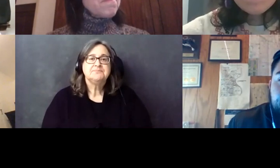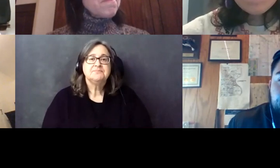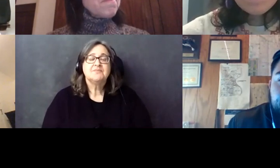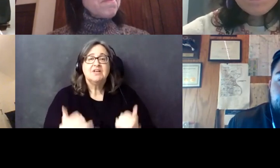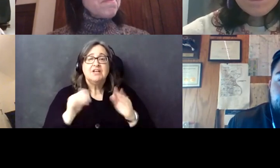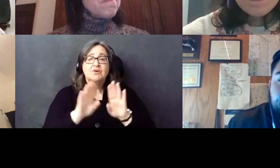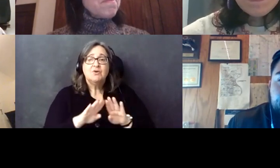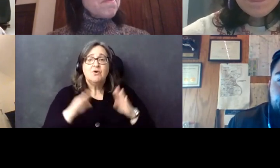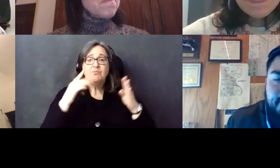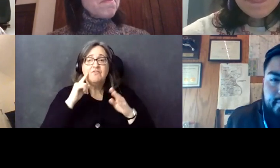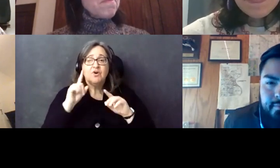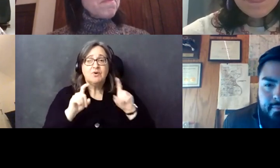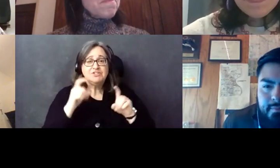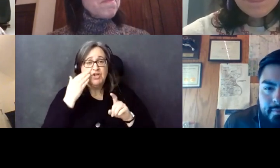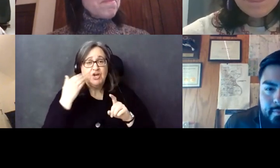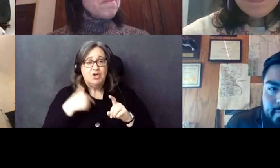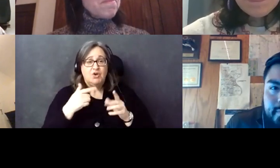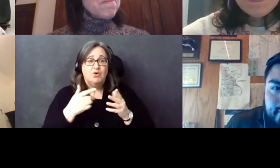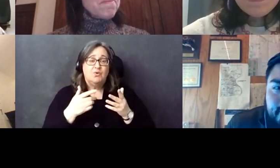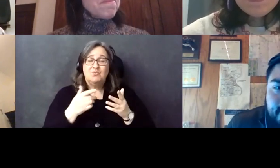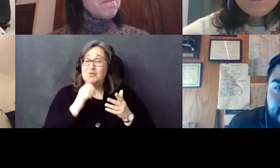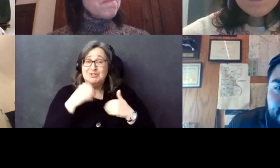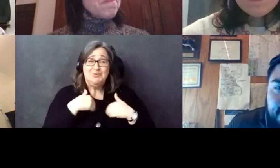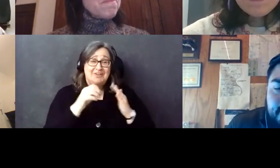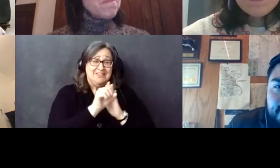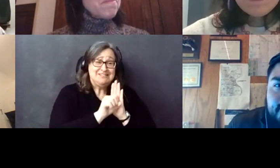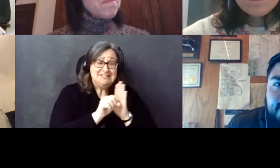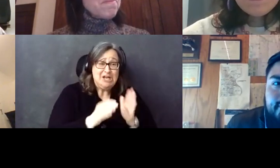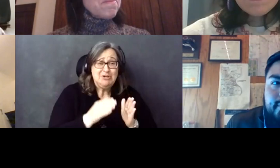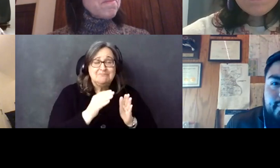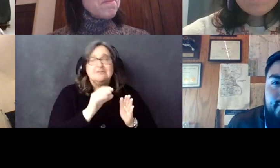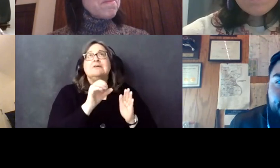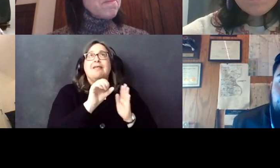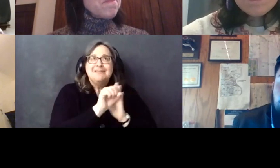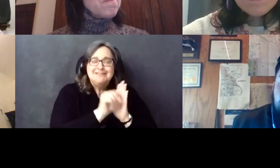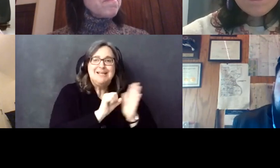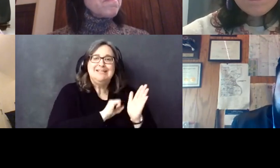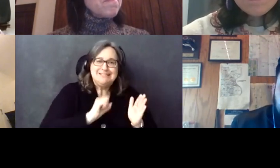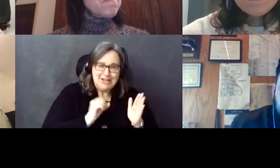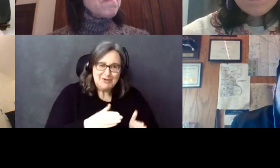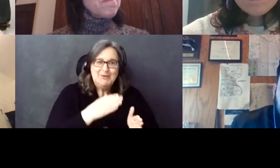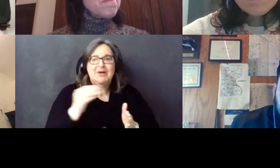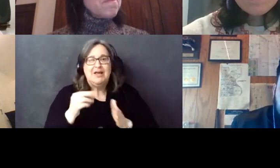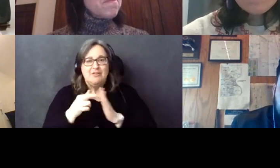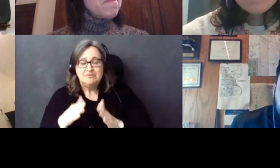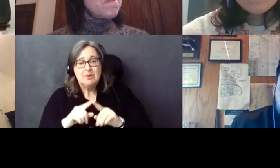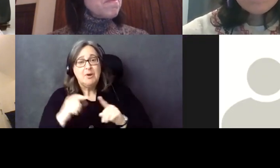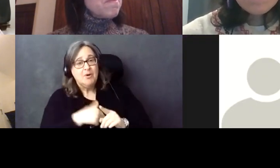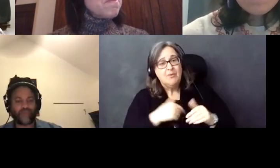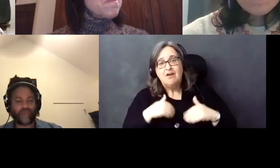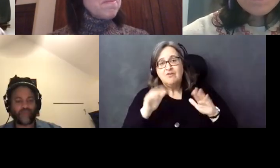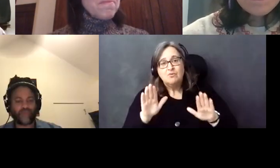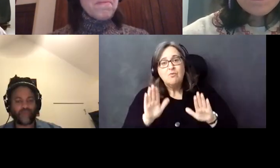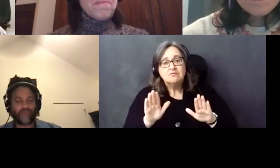floor back up for more questions. I know that we lost our two state-level individuals, but we still have an incredible group of people here, and I'd love to foster